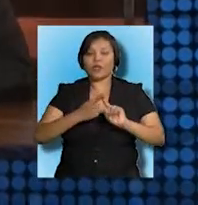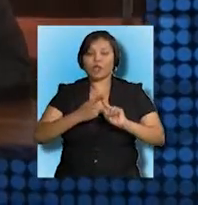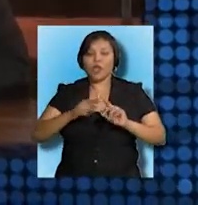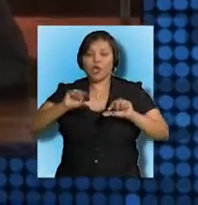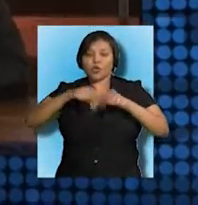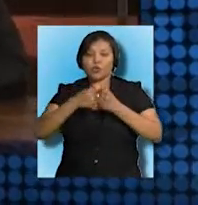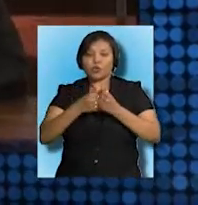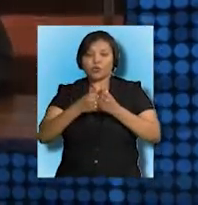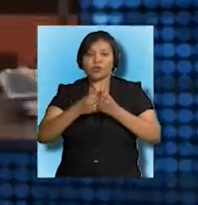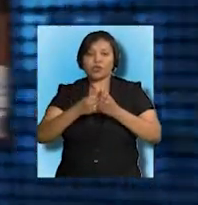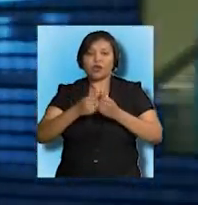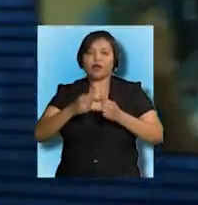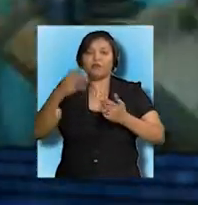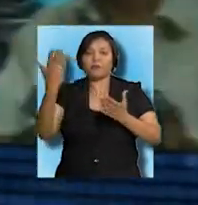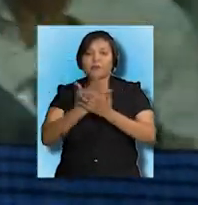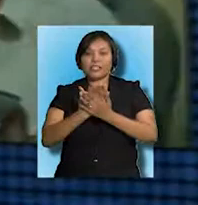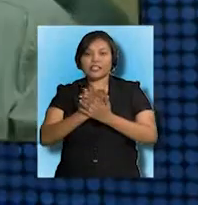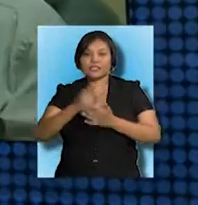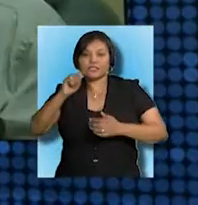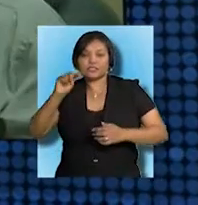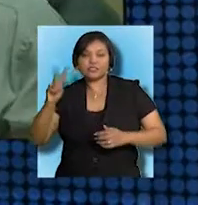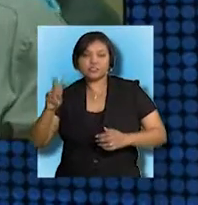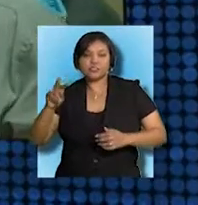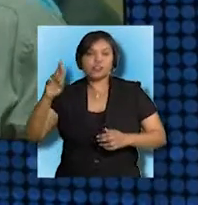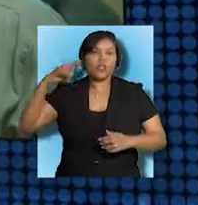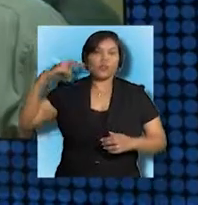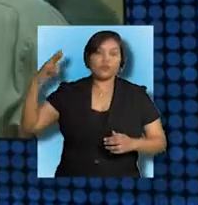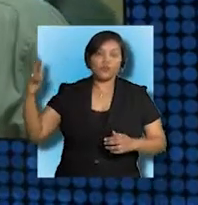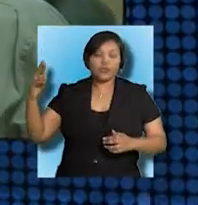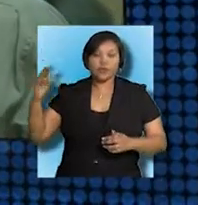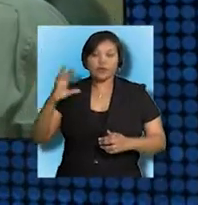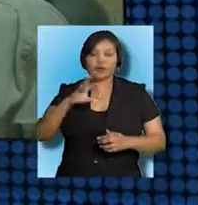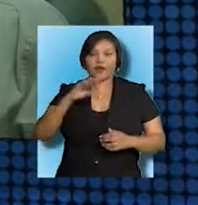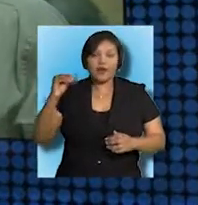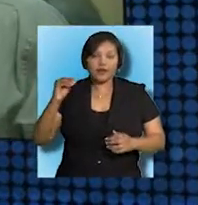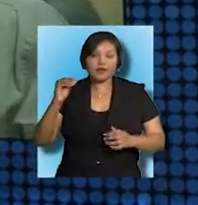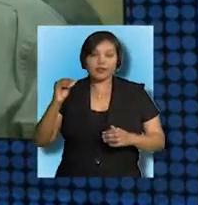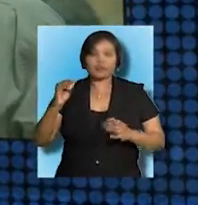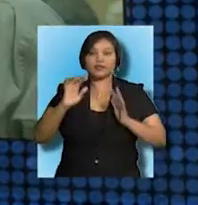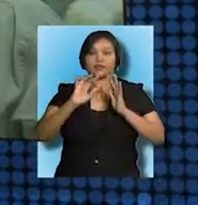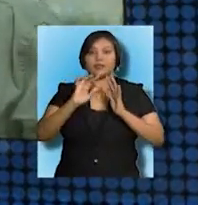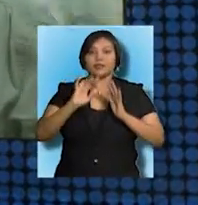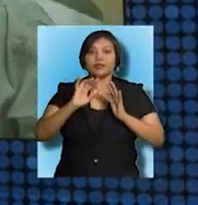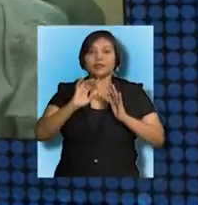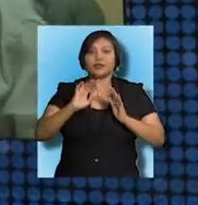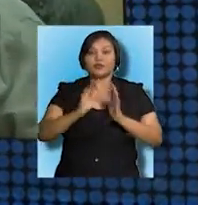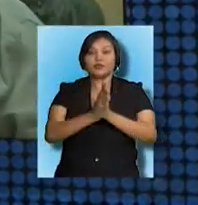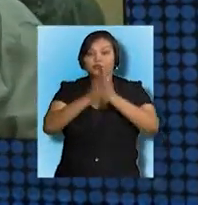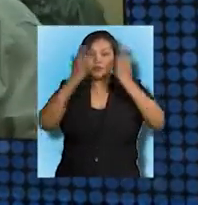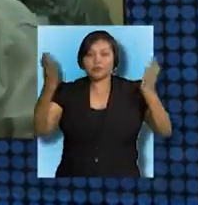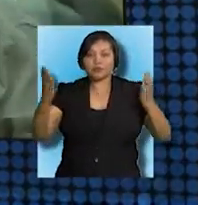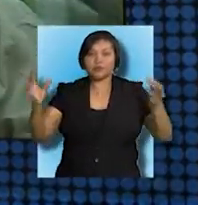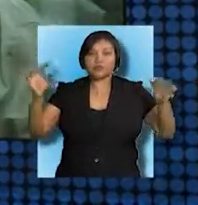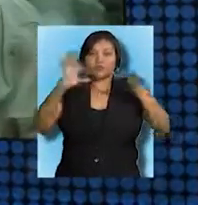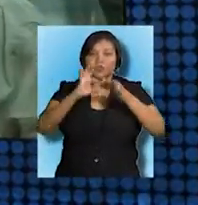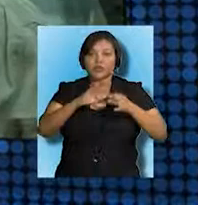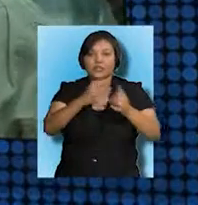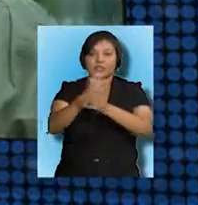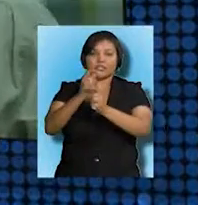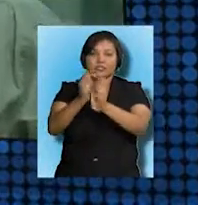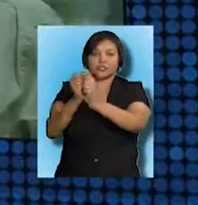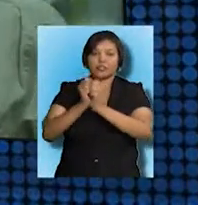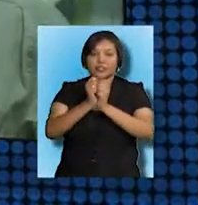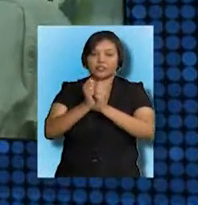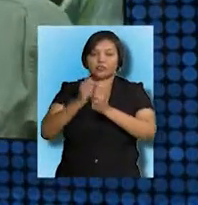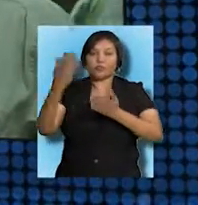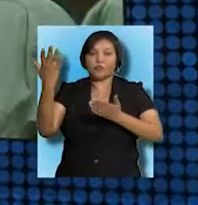I think you could have a standards issue. We can't be simplifying the notion of media as what we call media house and things like that. There's a range